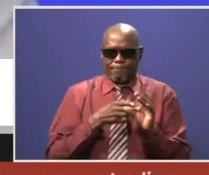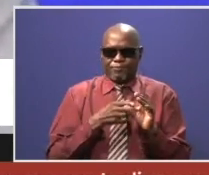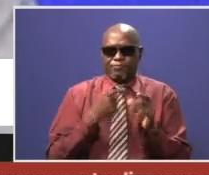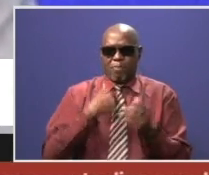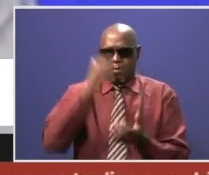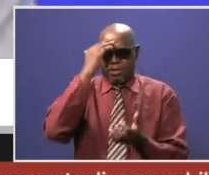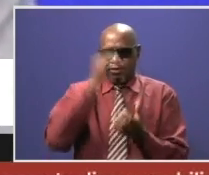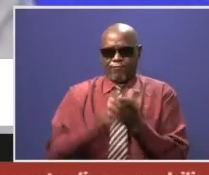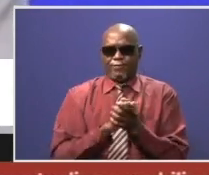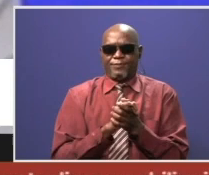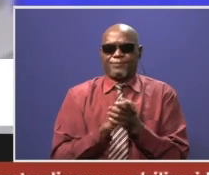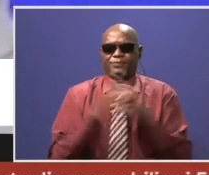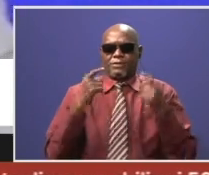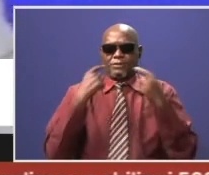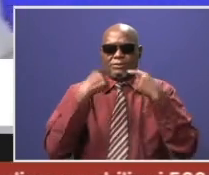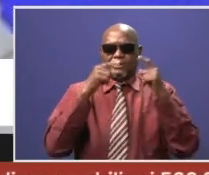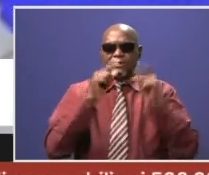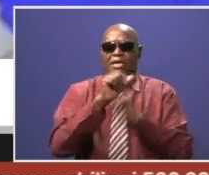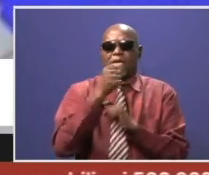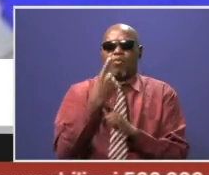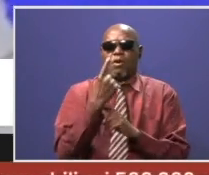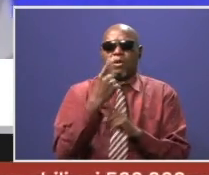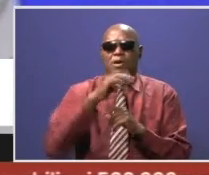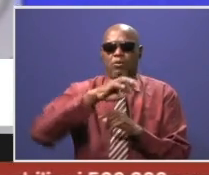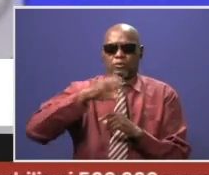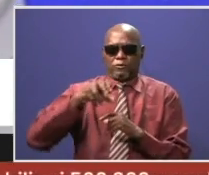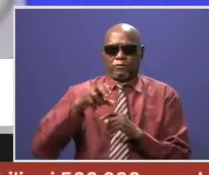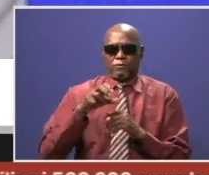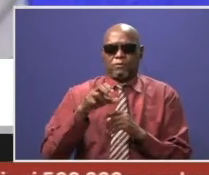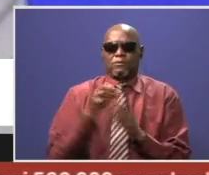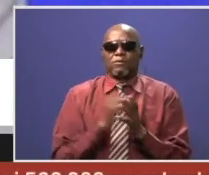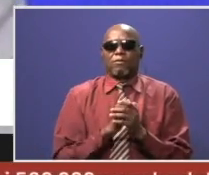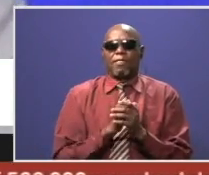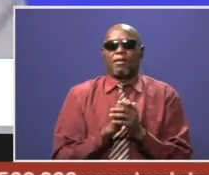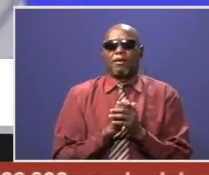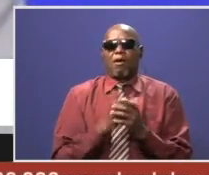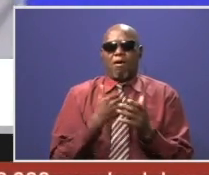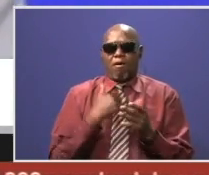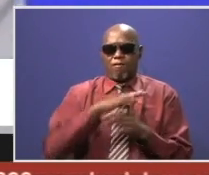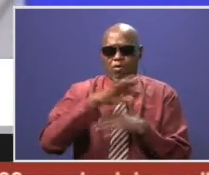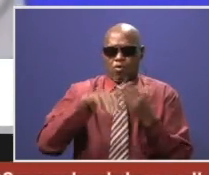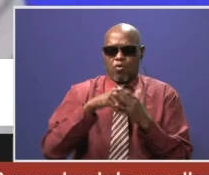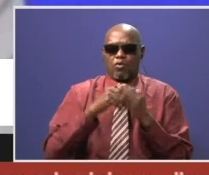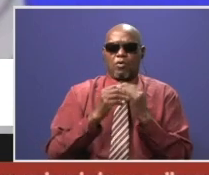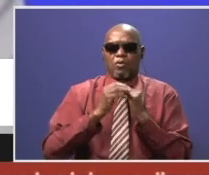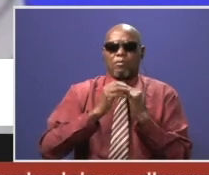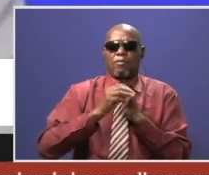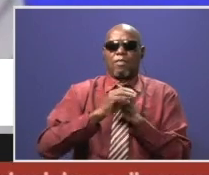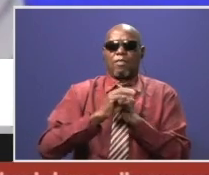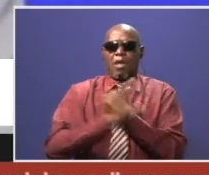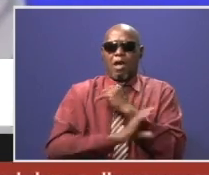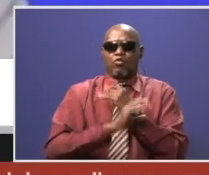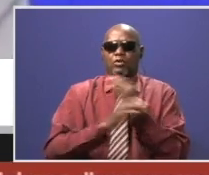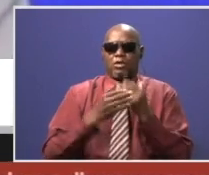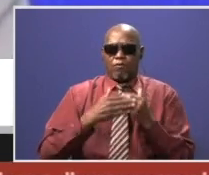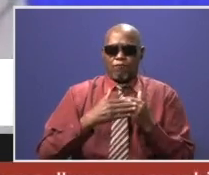believe the success of any one county takes the entire country forward. I believe